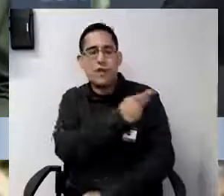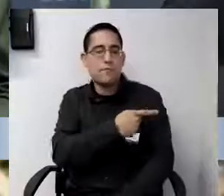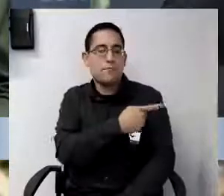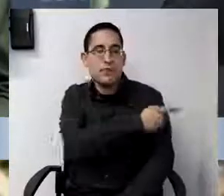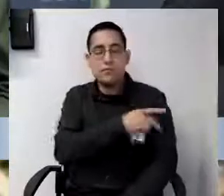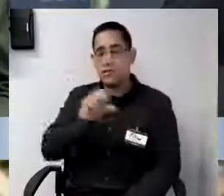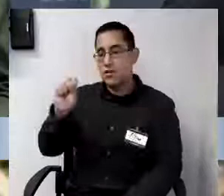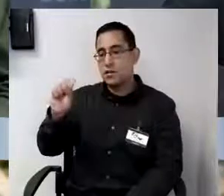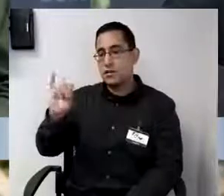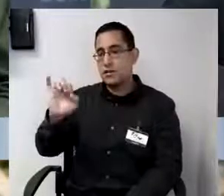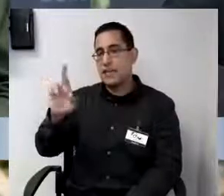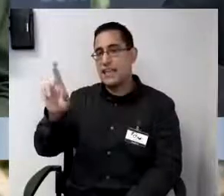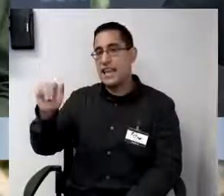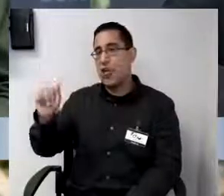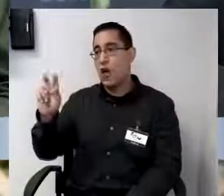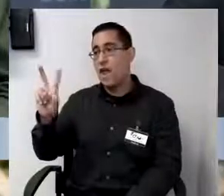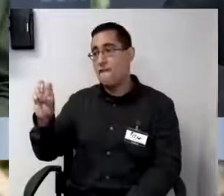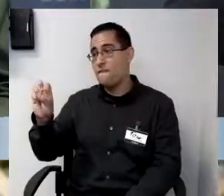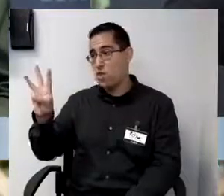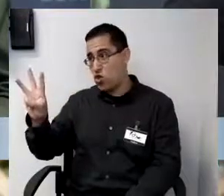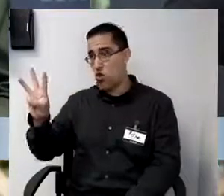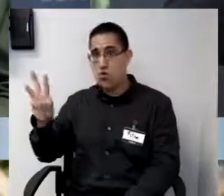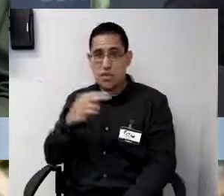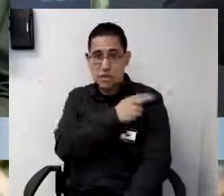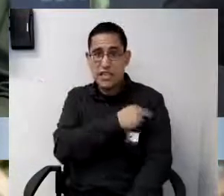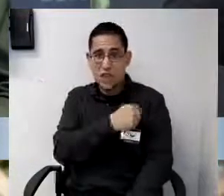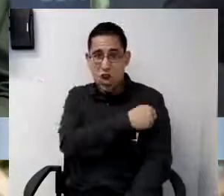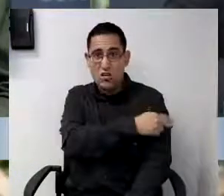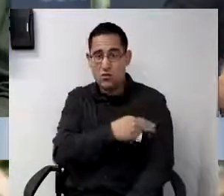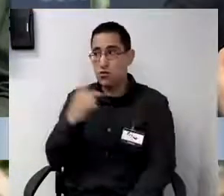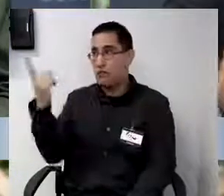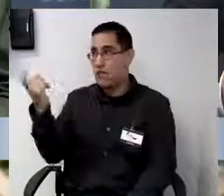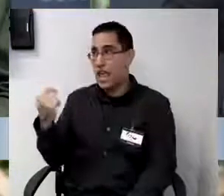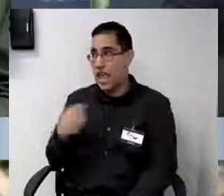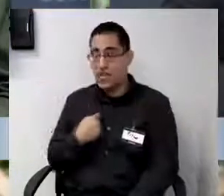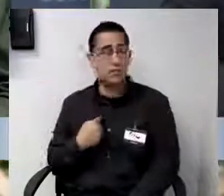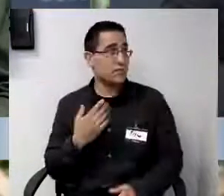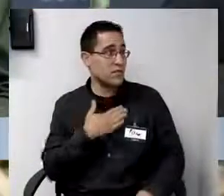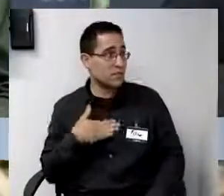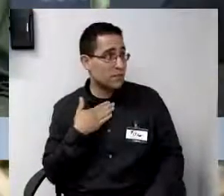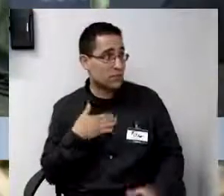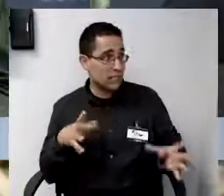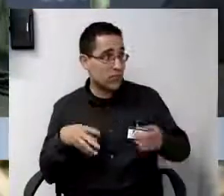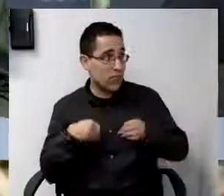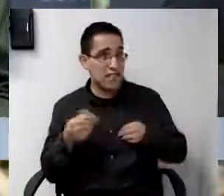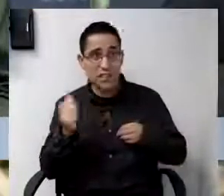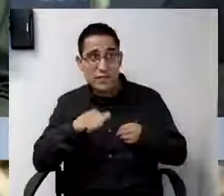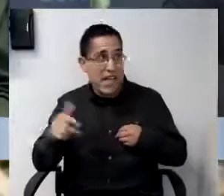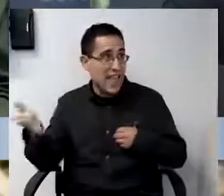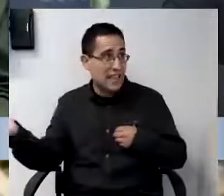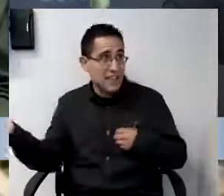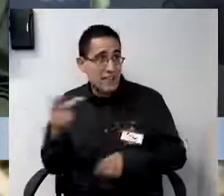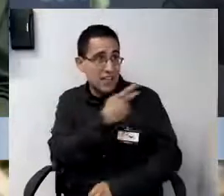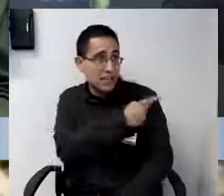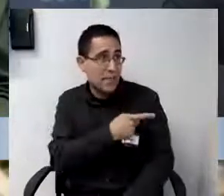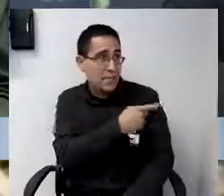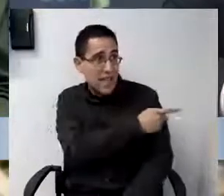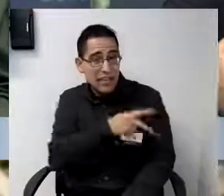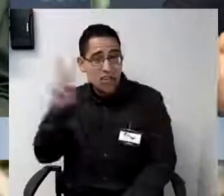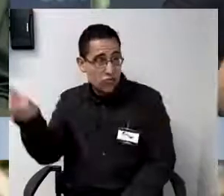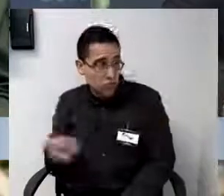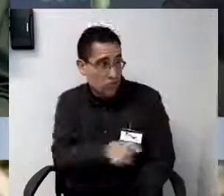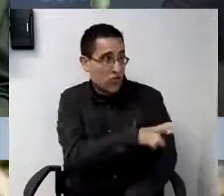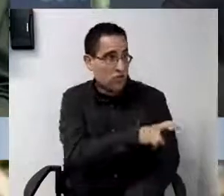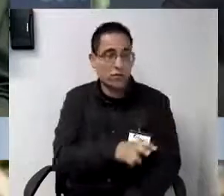actually contacted us earlier this week asking if we'd be able to accept any of their patients to transfer to us,